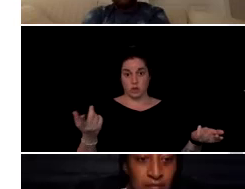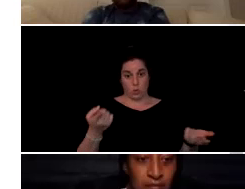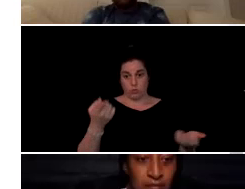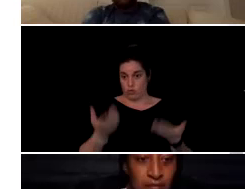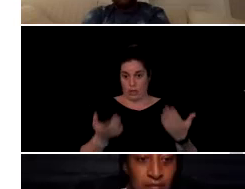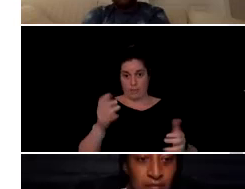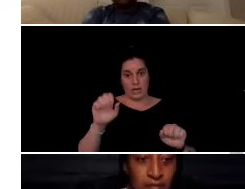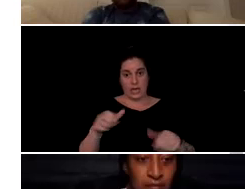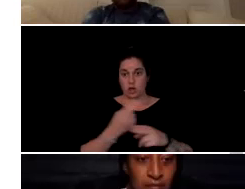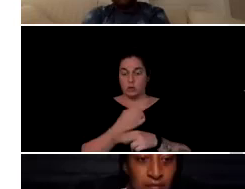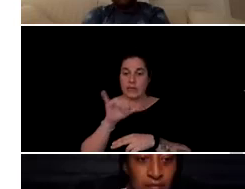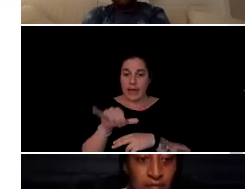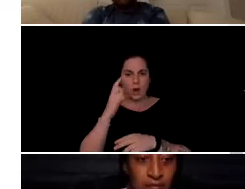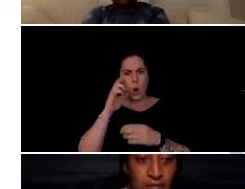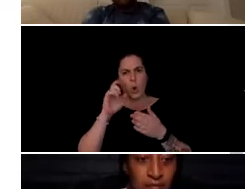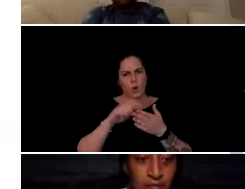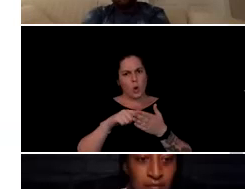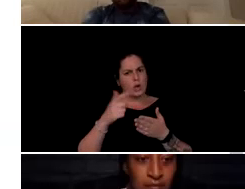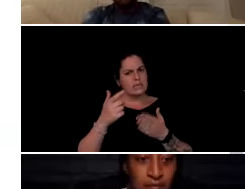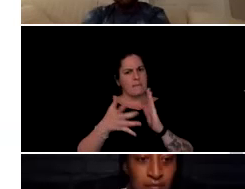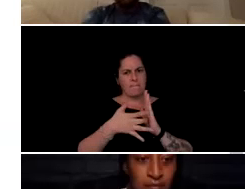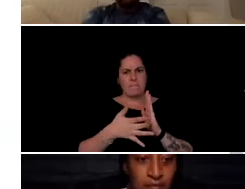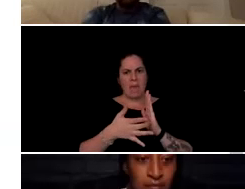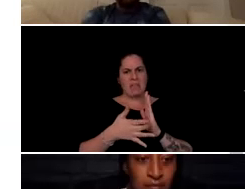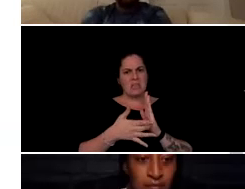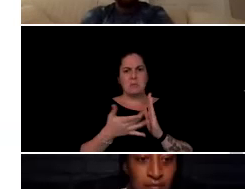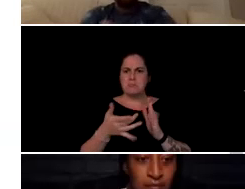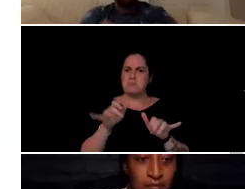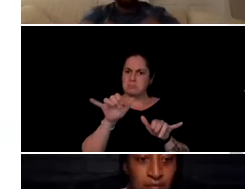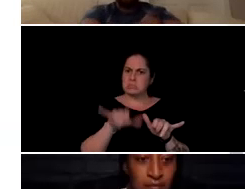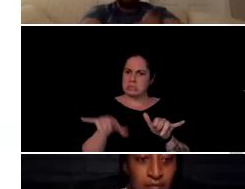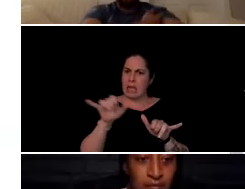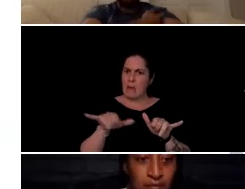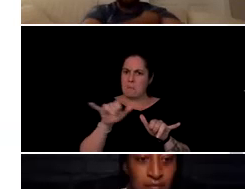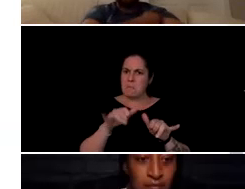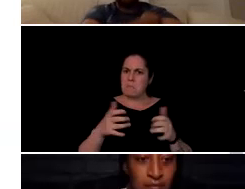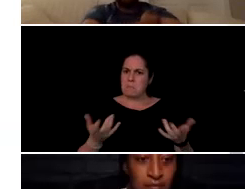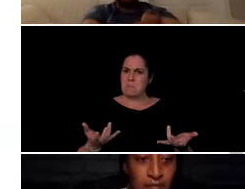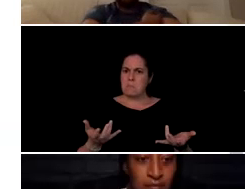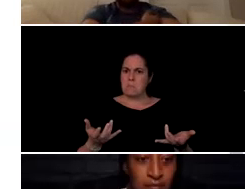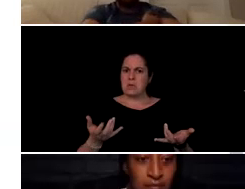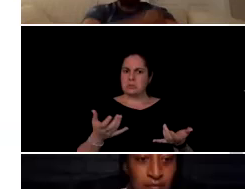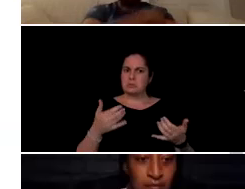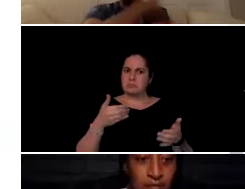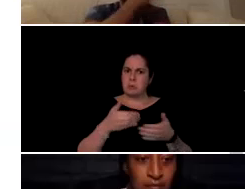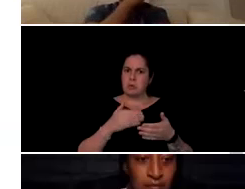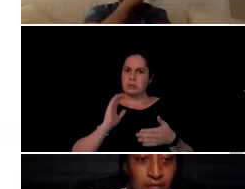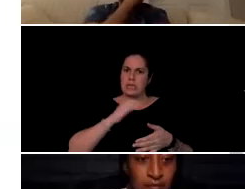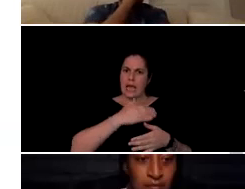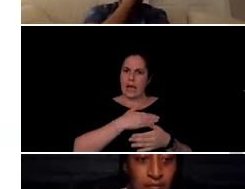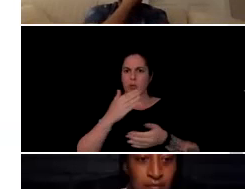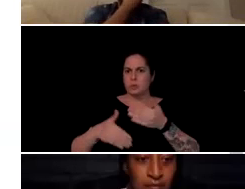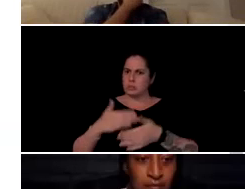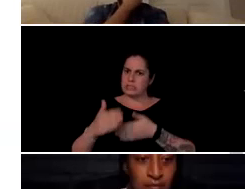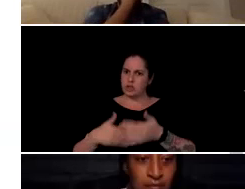and say, hey, I noticed they have a methodology section, which is very close to the procedure section that we did in our lab